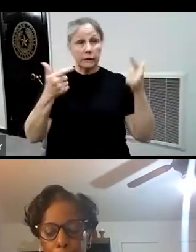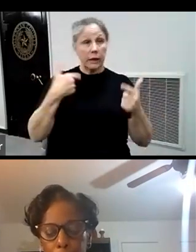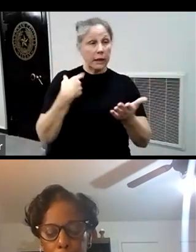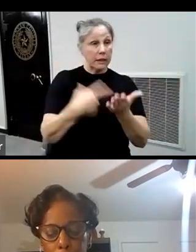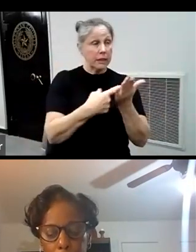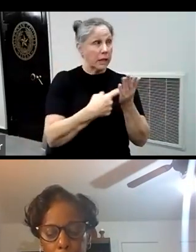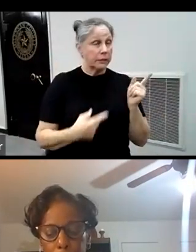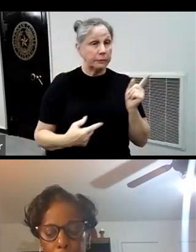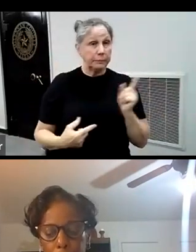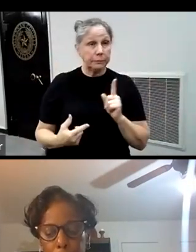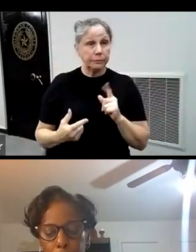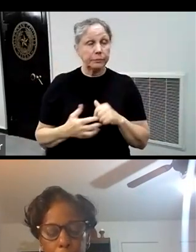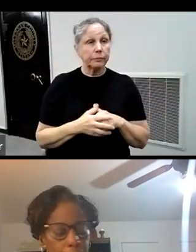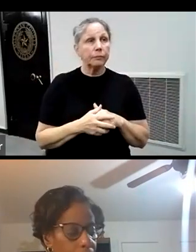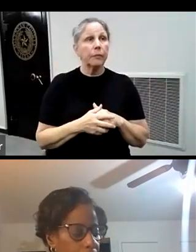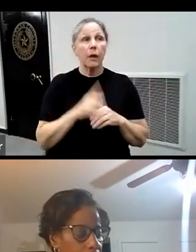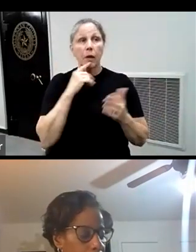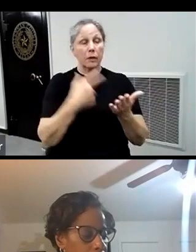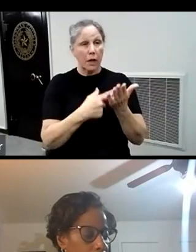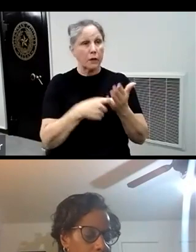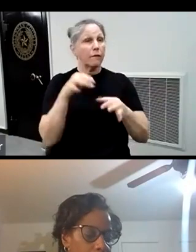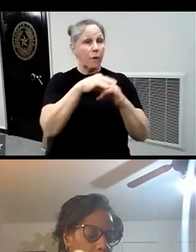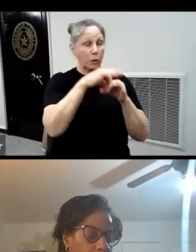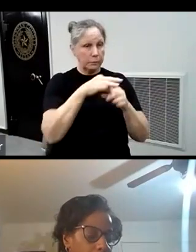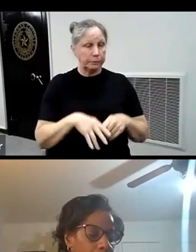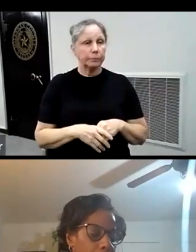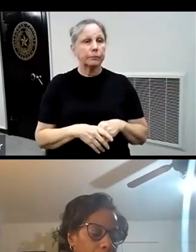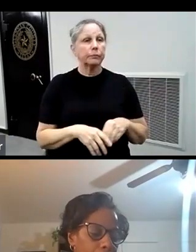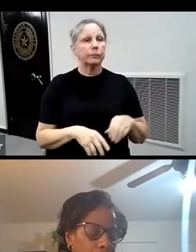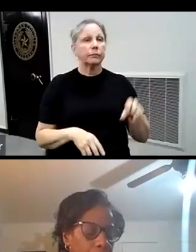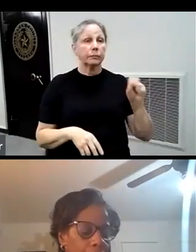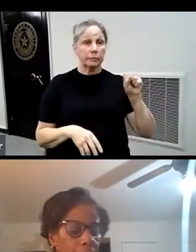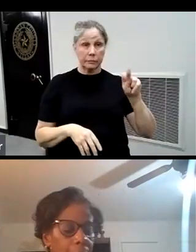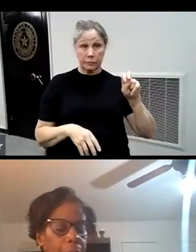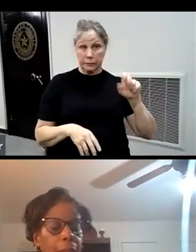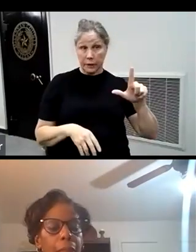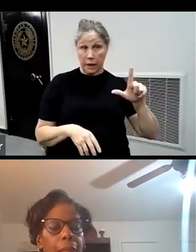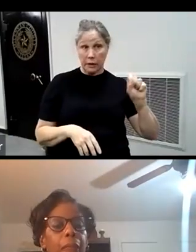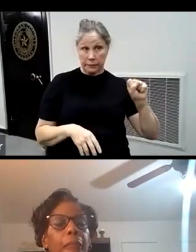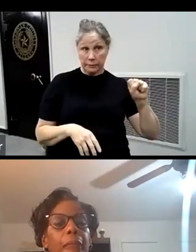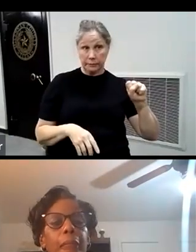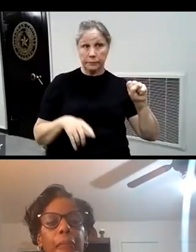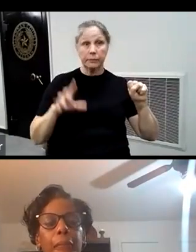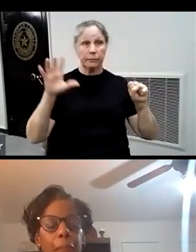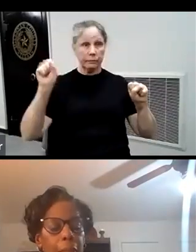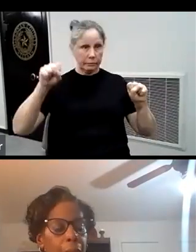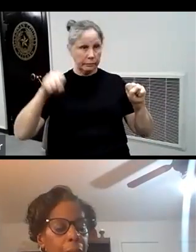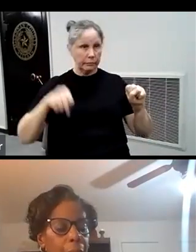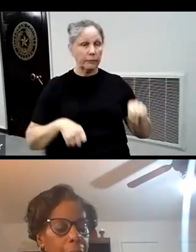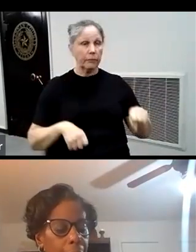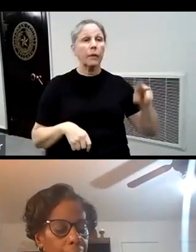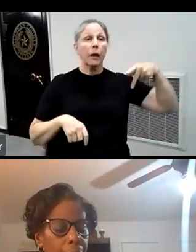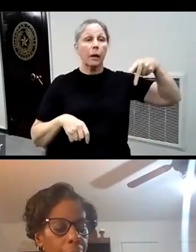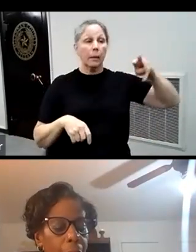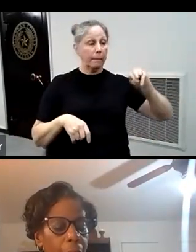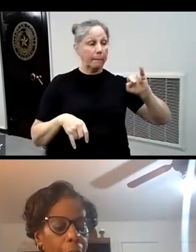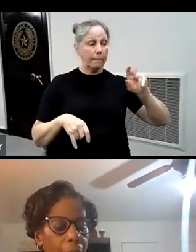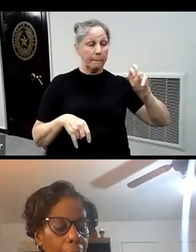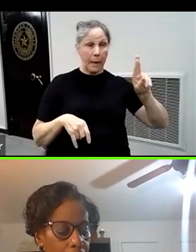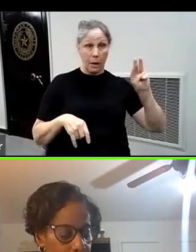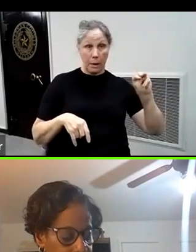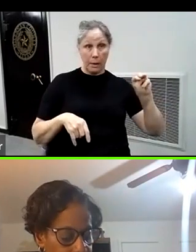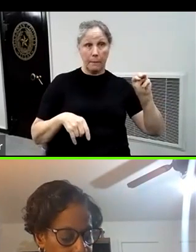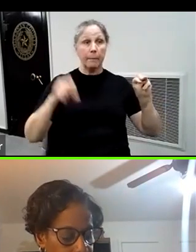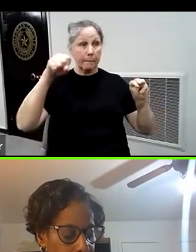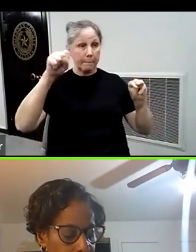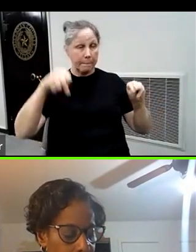discussion? No other discussion, call for a vote. Commissioner Snell, Aye. Commissioner Miller,